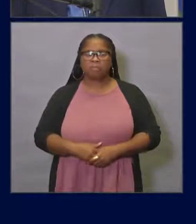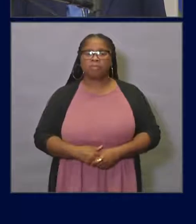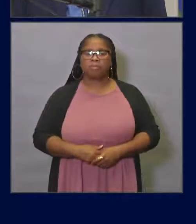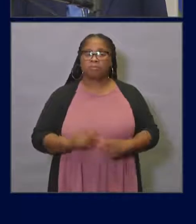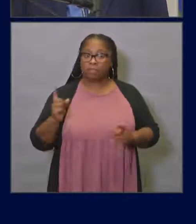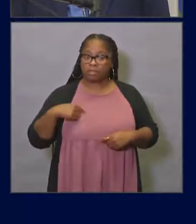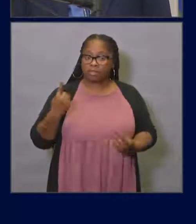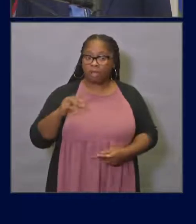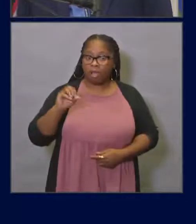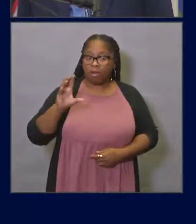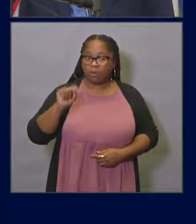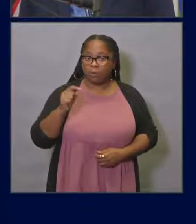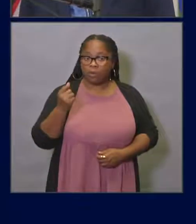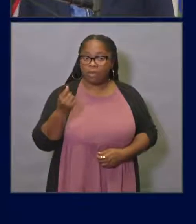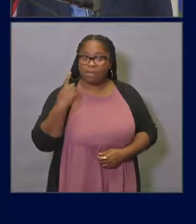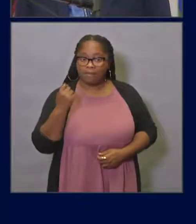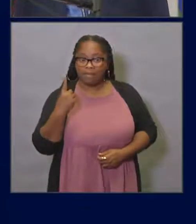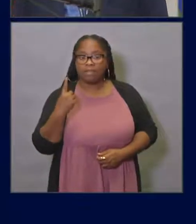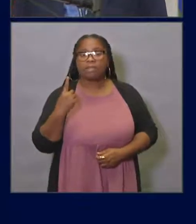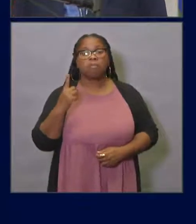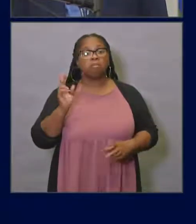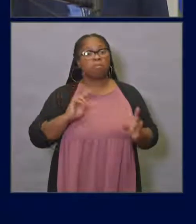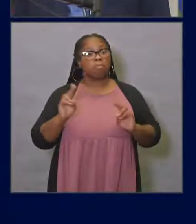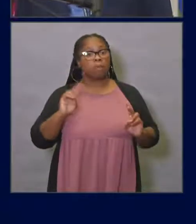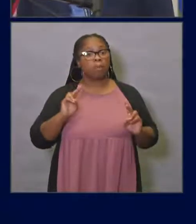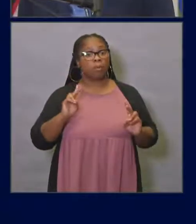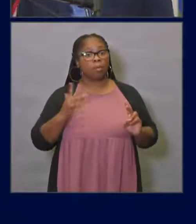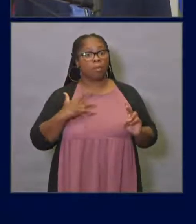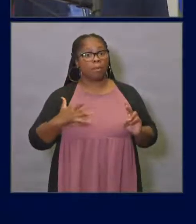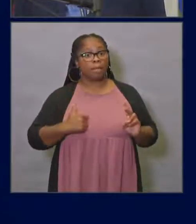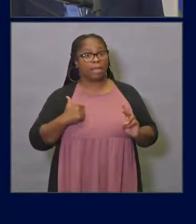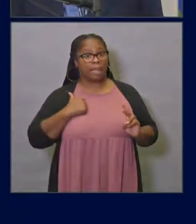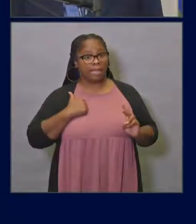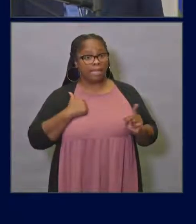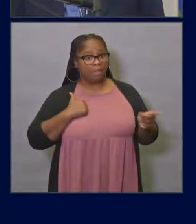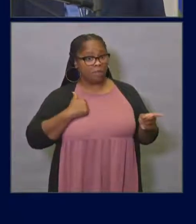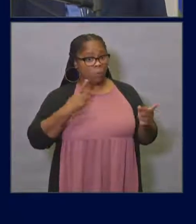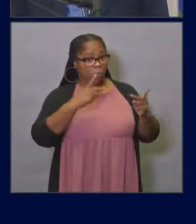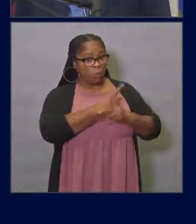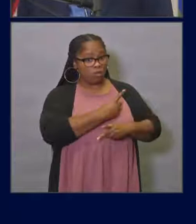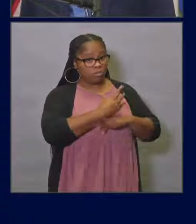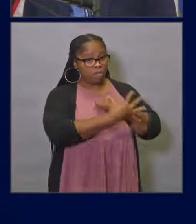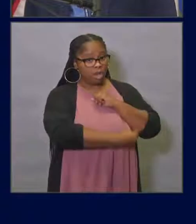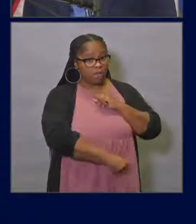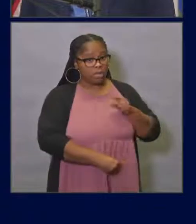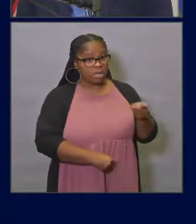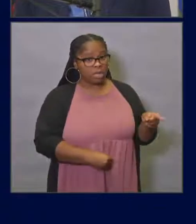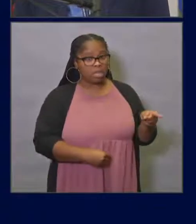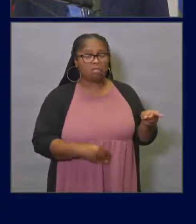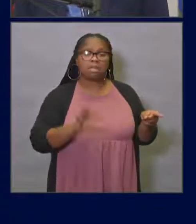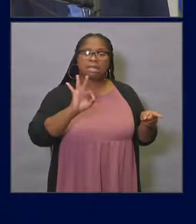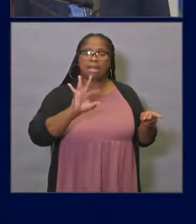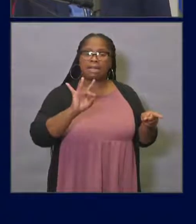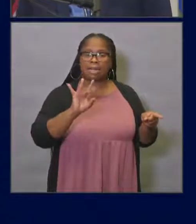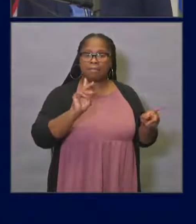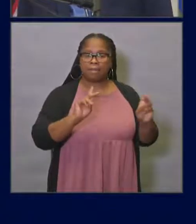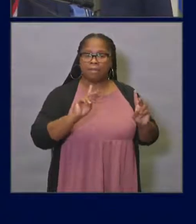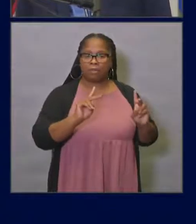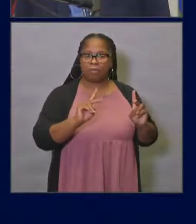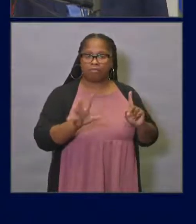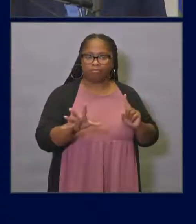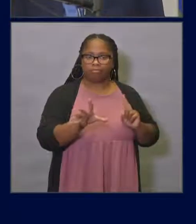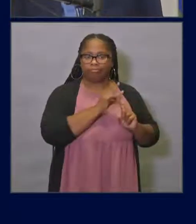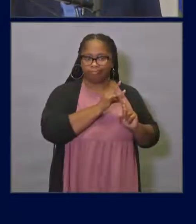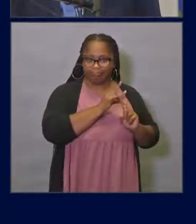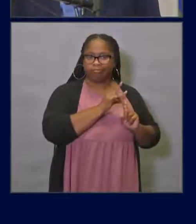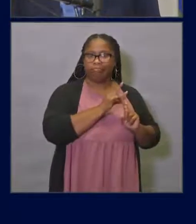October 11th, cases among people living in areas with high rates of poverty is 98 cases per 100,000 people.